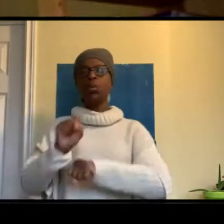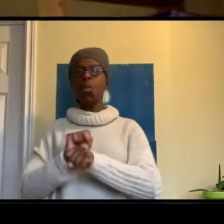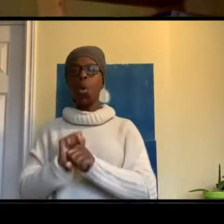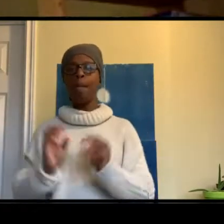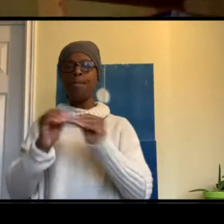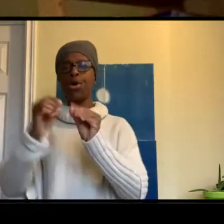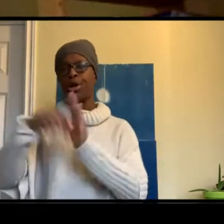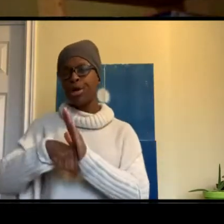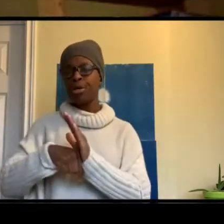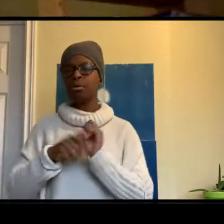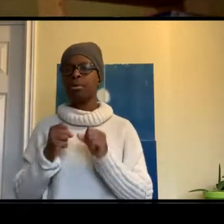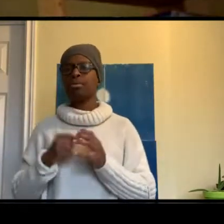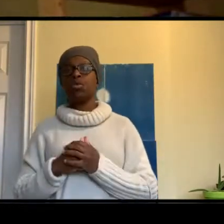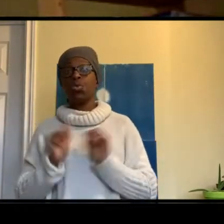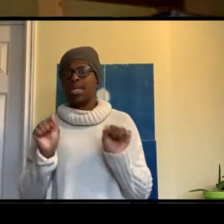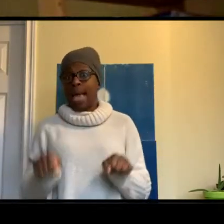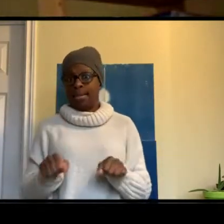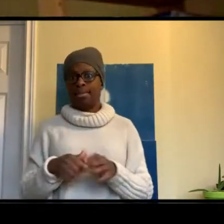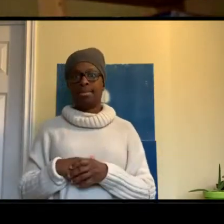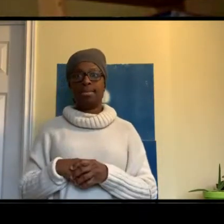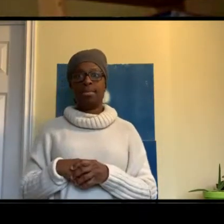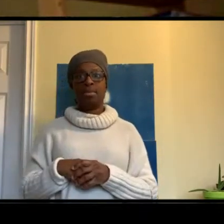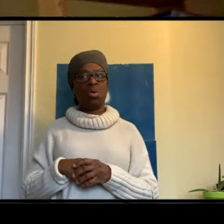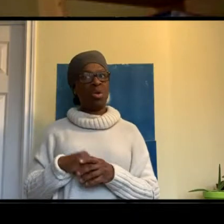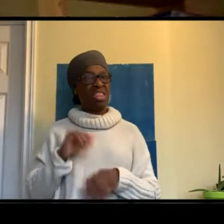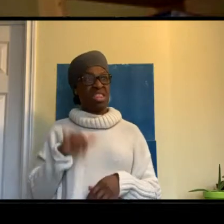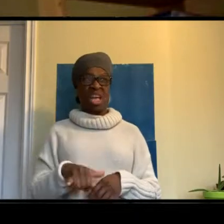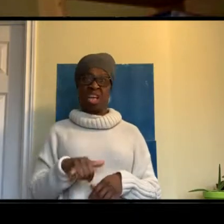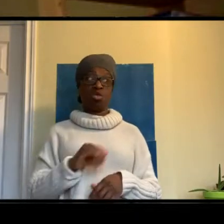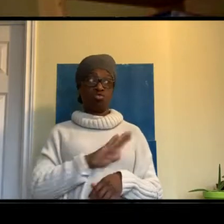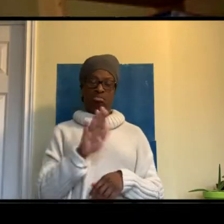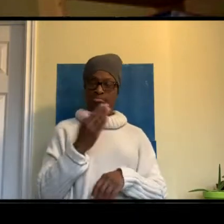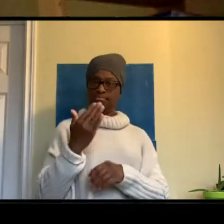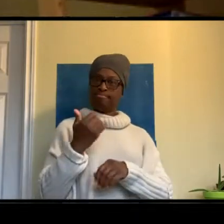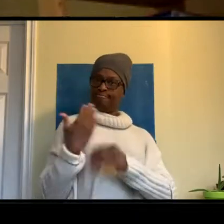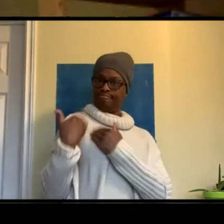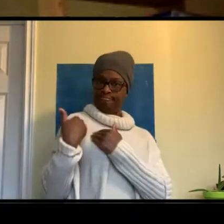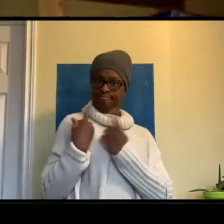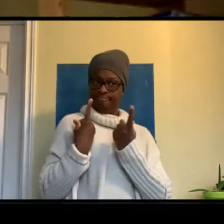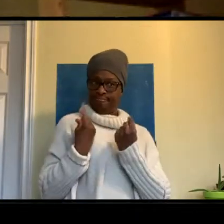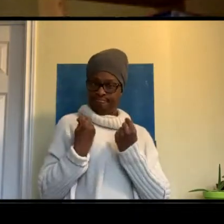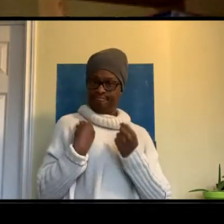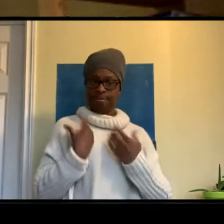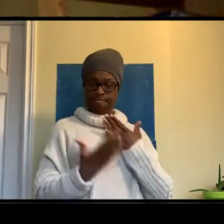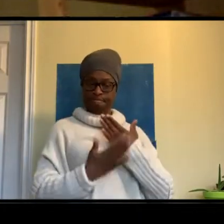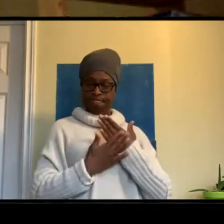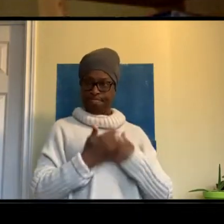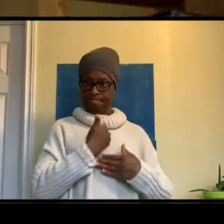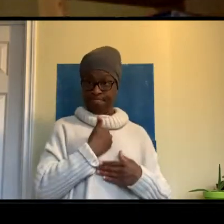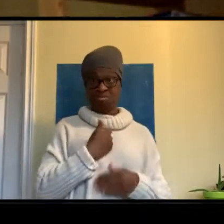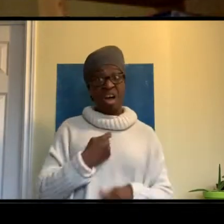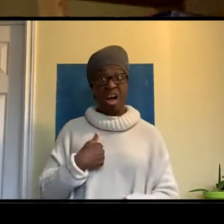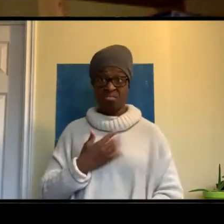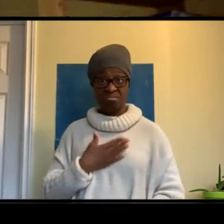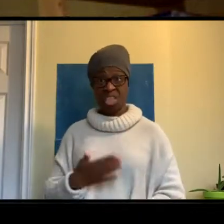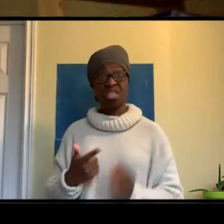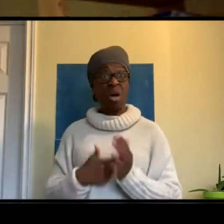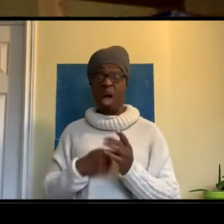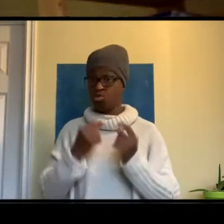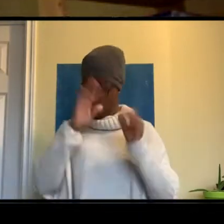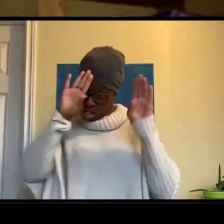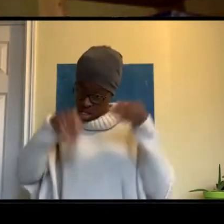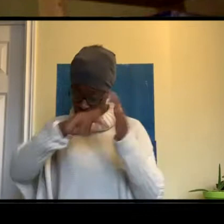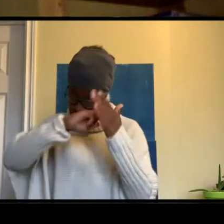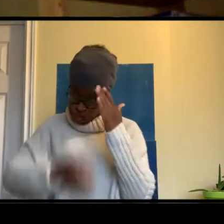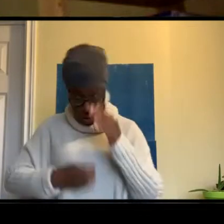supervisor and make sure that you take those breaks. Exactly. I am very guilty of forgetting to do that. If I'm in the zone, whether it's working on an art piece or